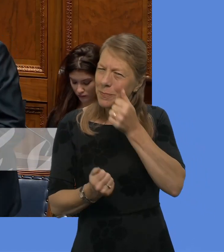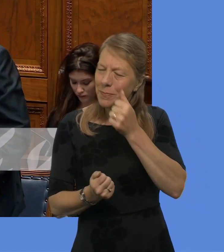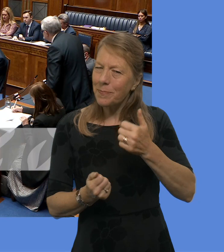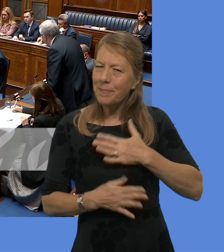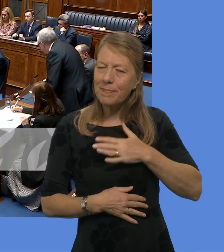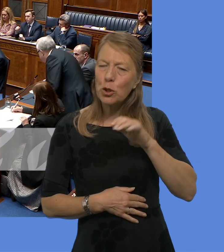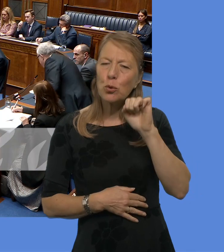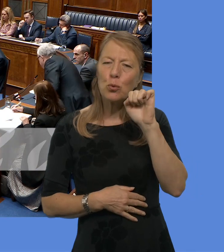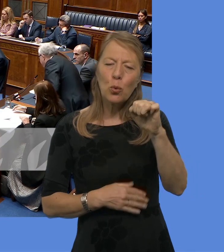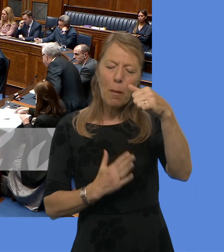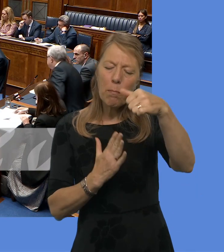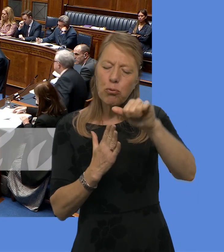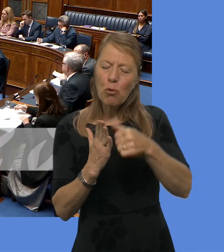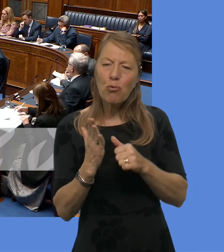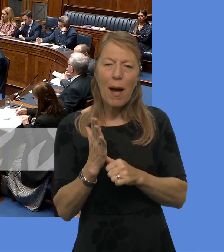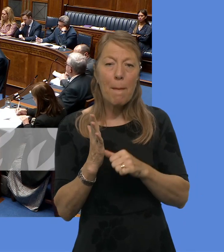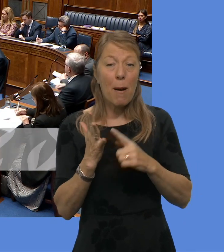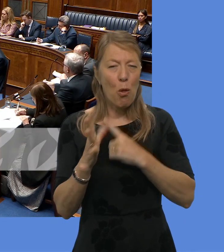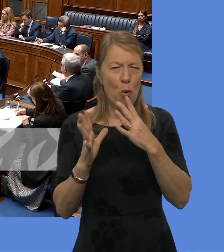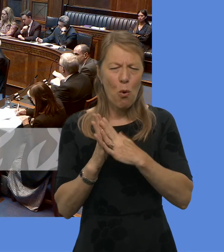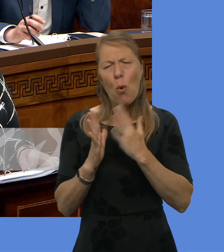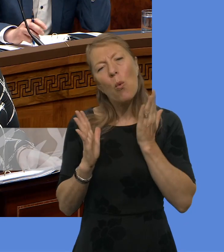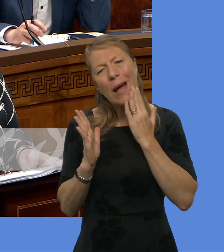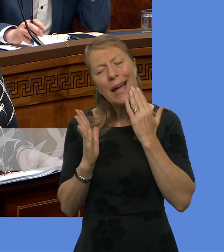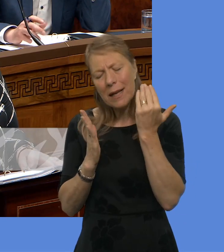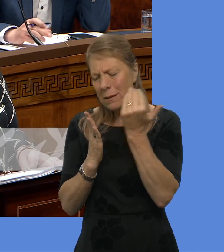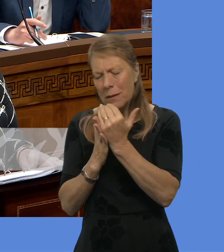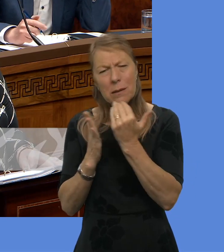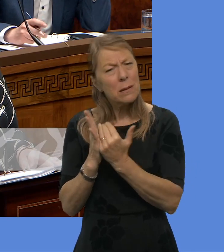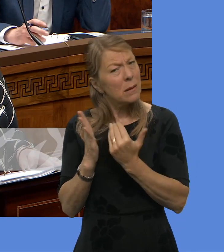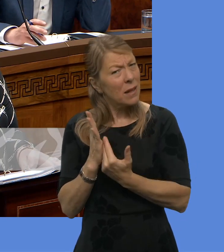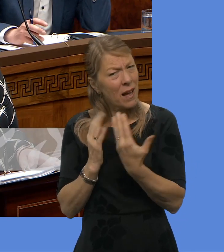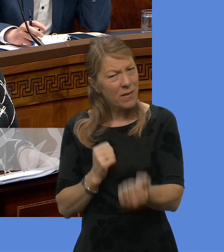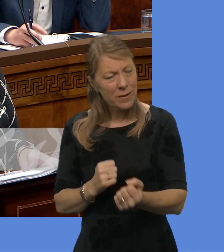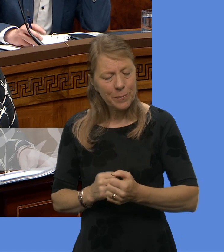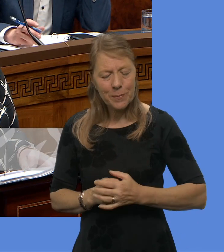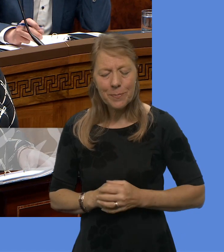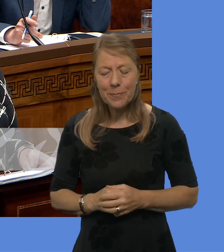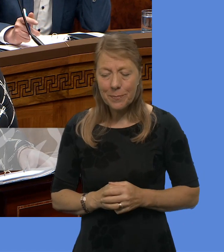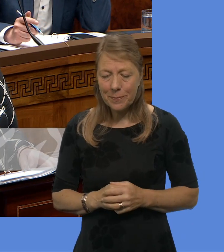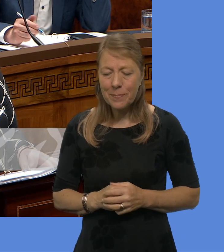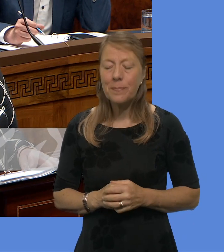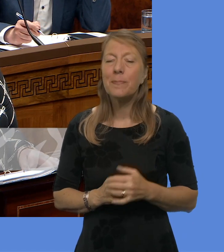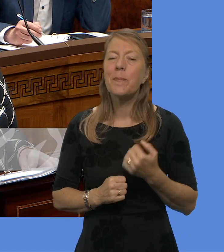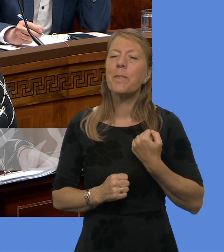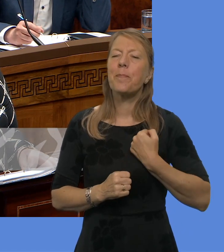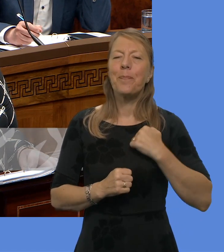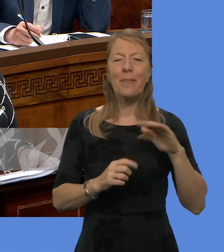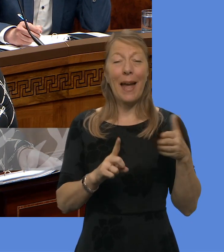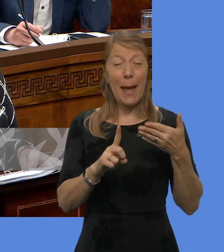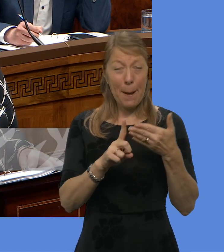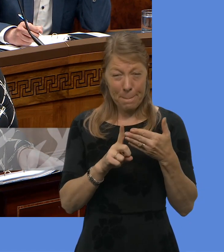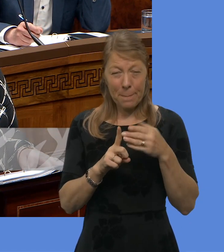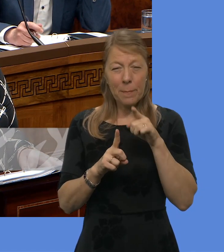please? The intention would be, with the indulgence of the Executive and the Assembly, that we would be bringing forward a